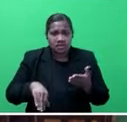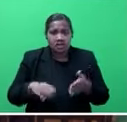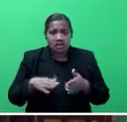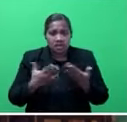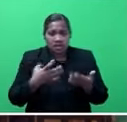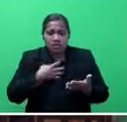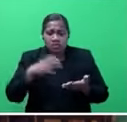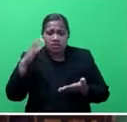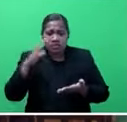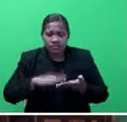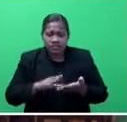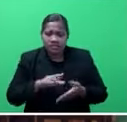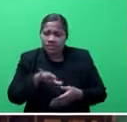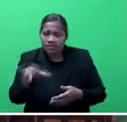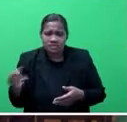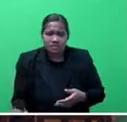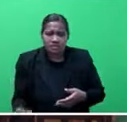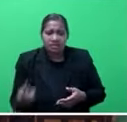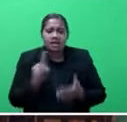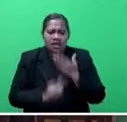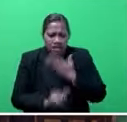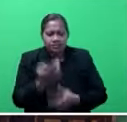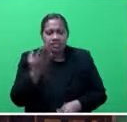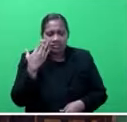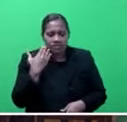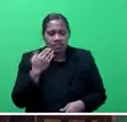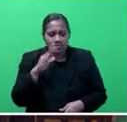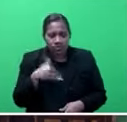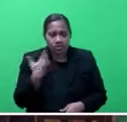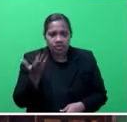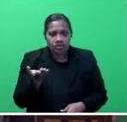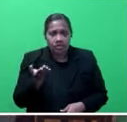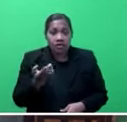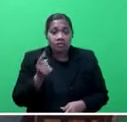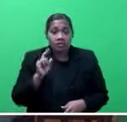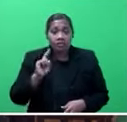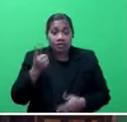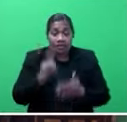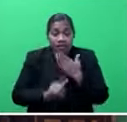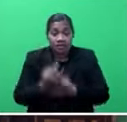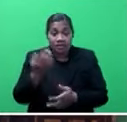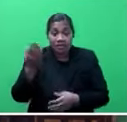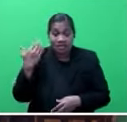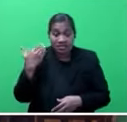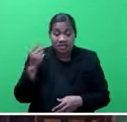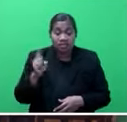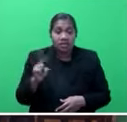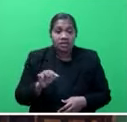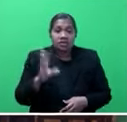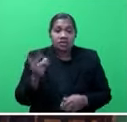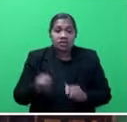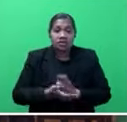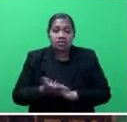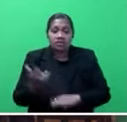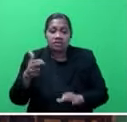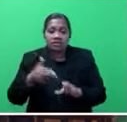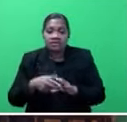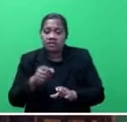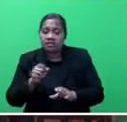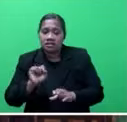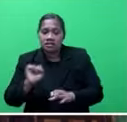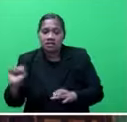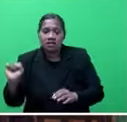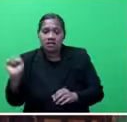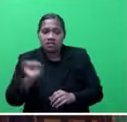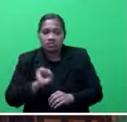for themselves. It used to happen before, sir, but what used to happen then was that they would then go and fill up their trucks, their cars, and sell